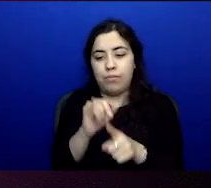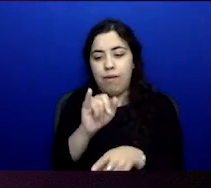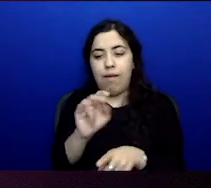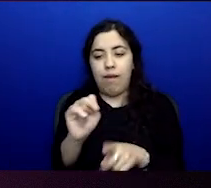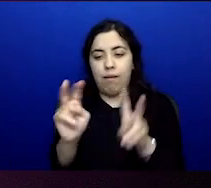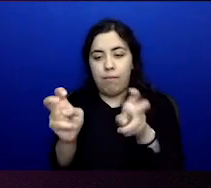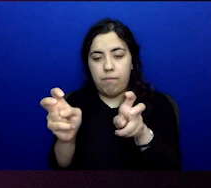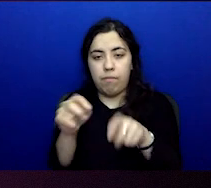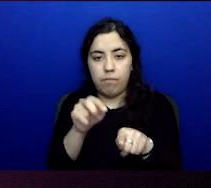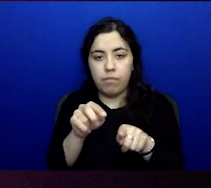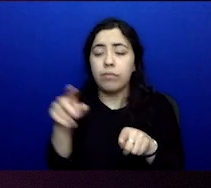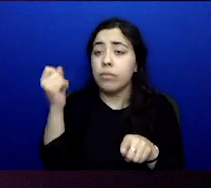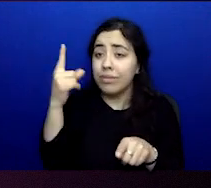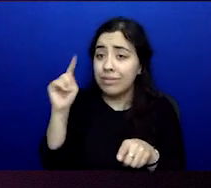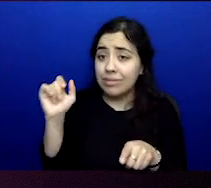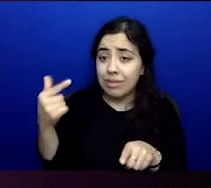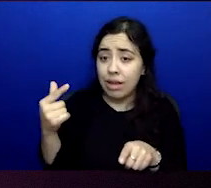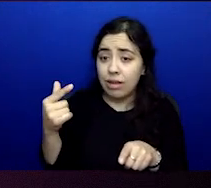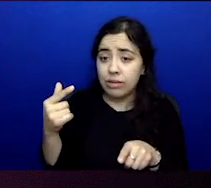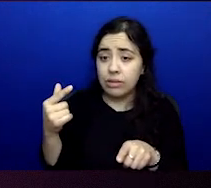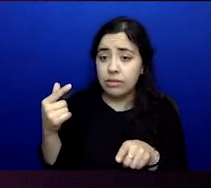So with tags, it's to consider